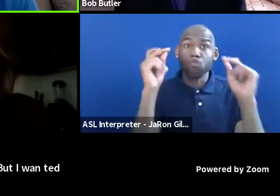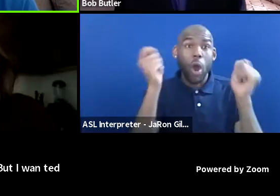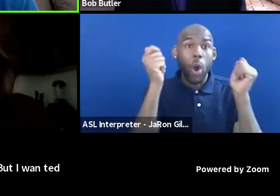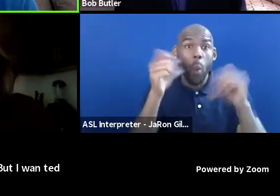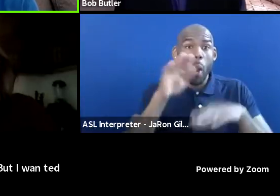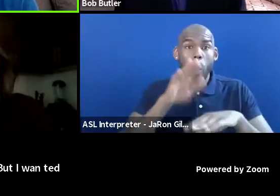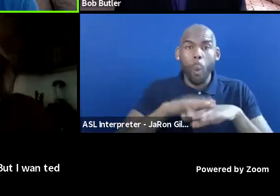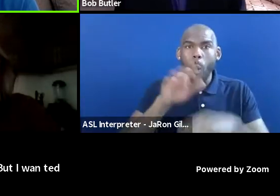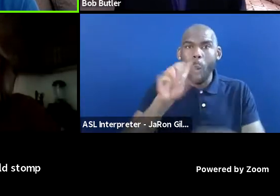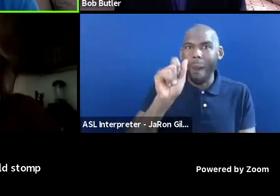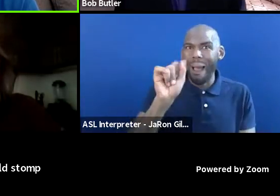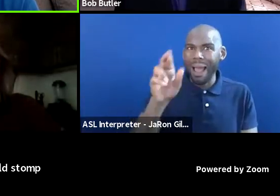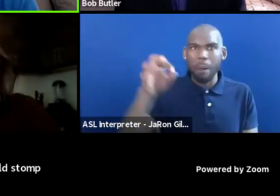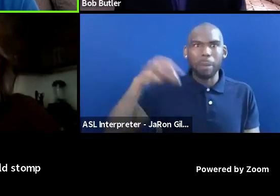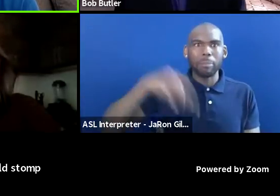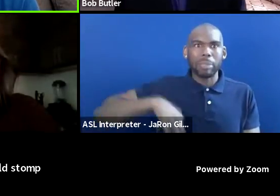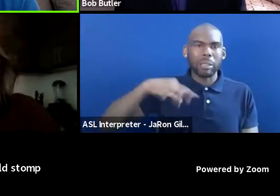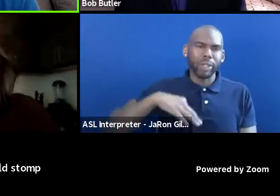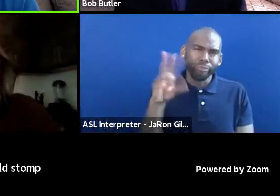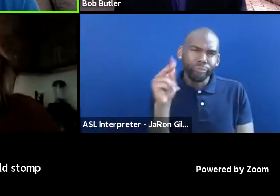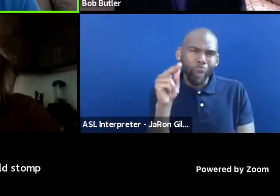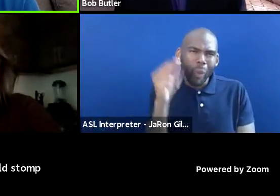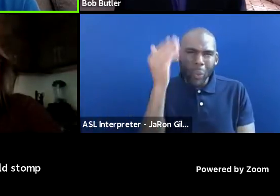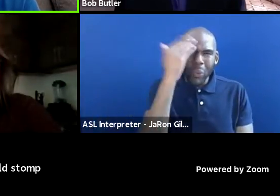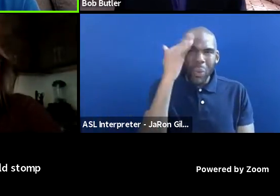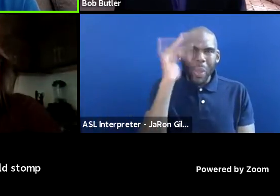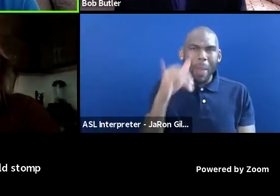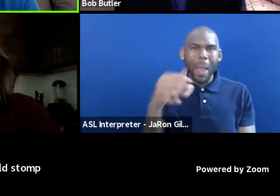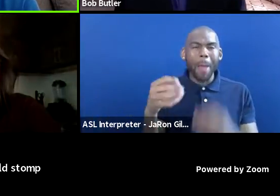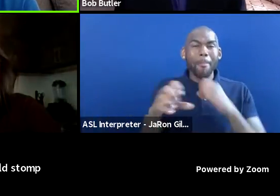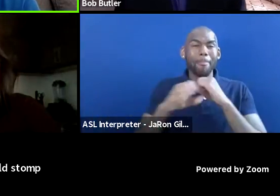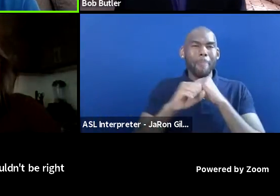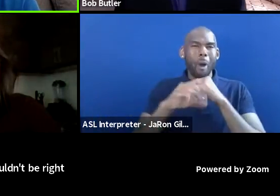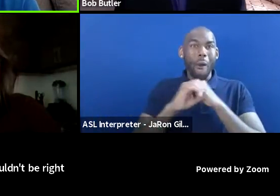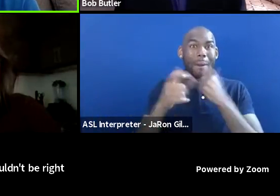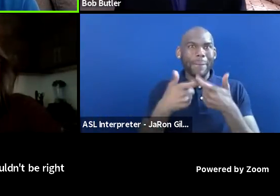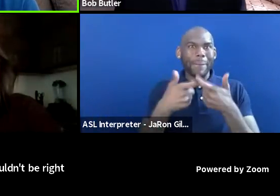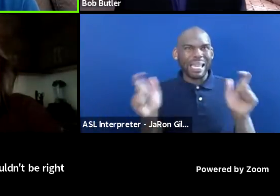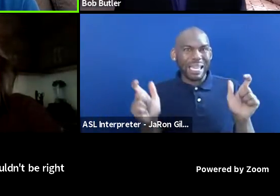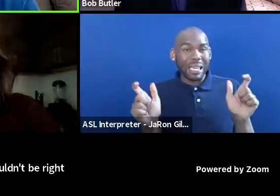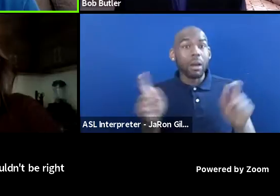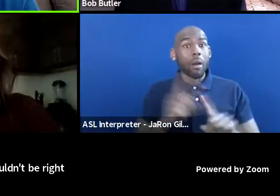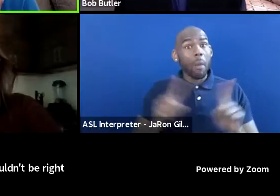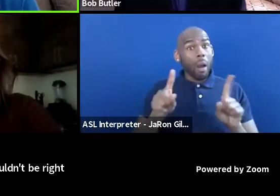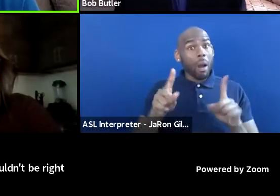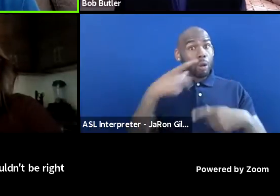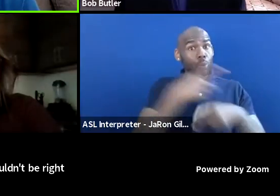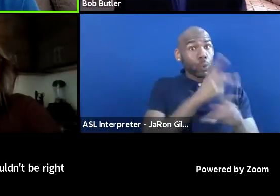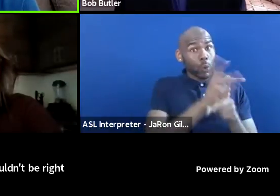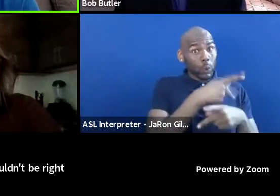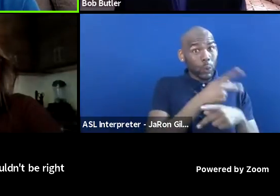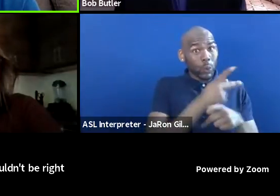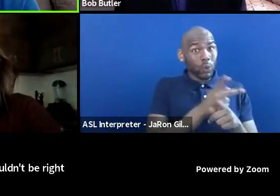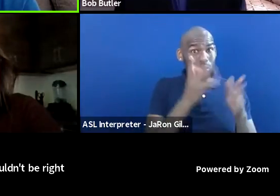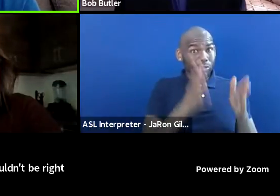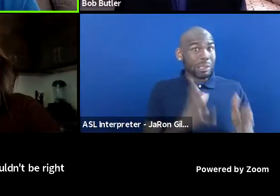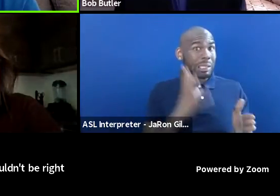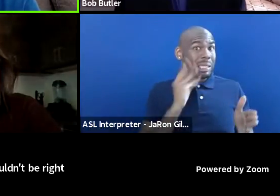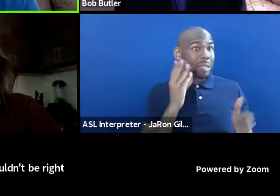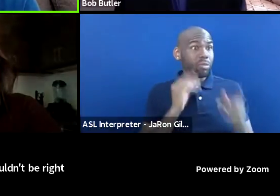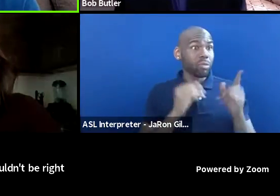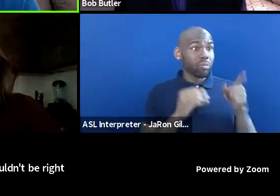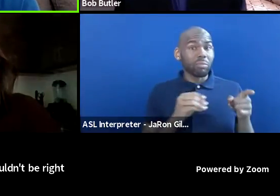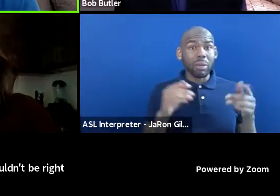in Pittsburgh. It is a bigger market. But I did do some producing there in Youngstown, and I enjoyed that aspect of it.